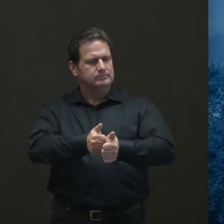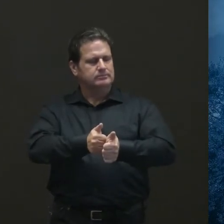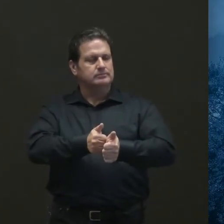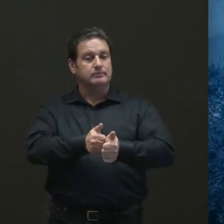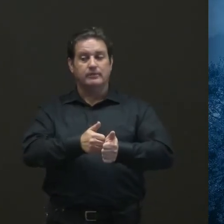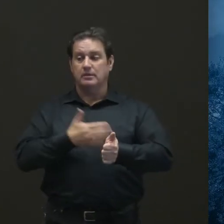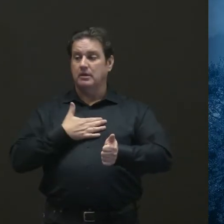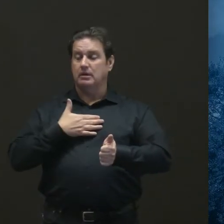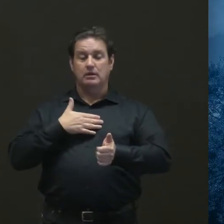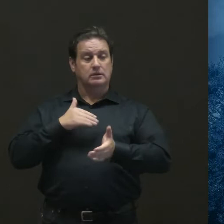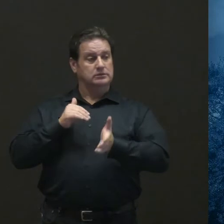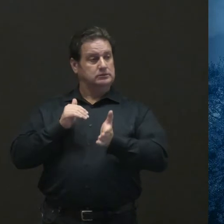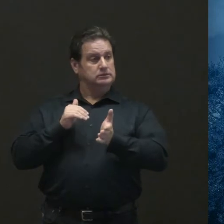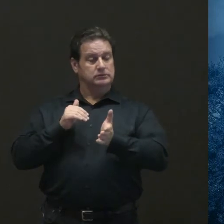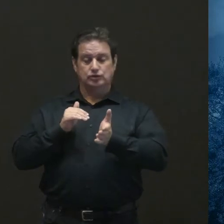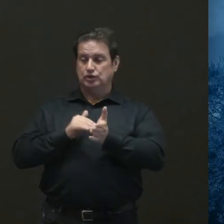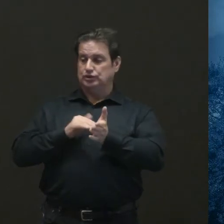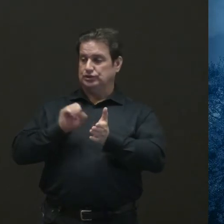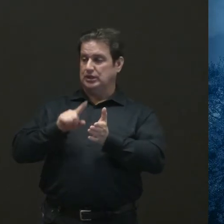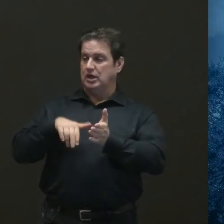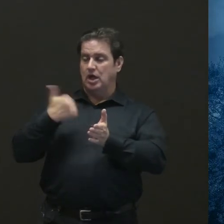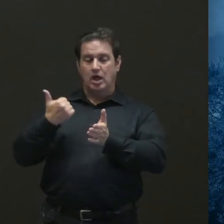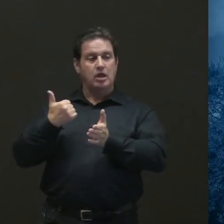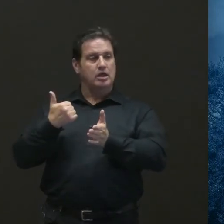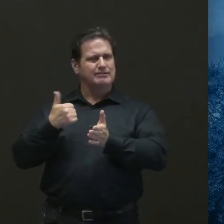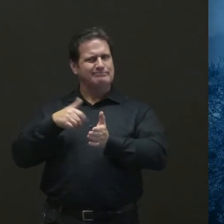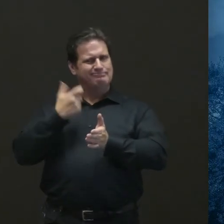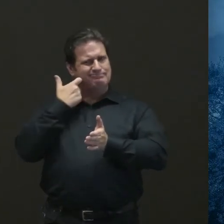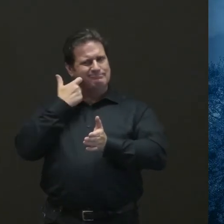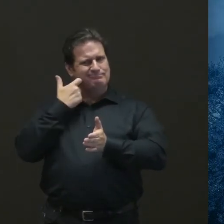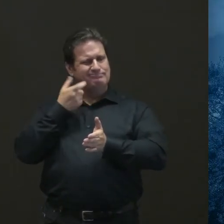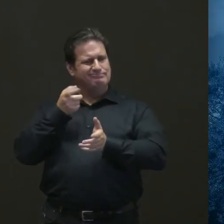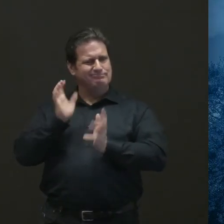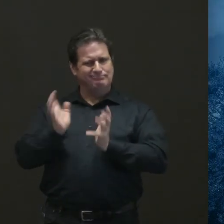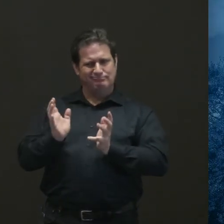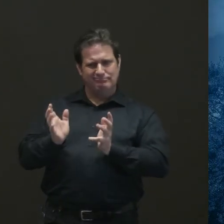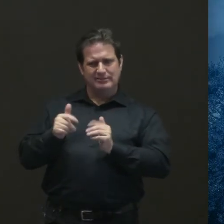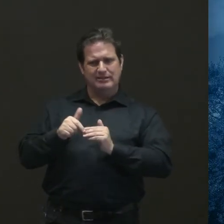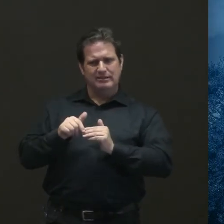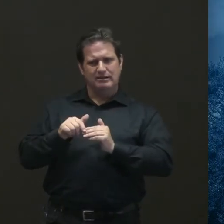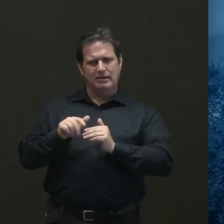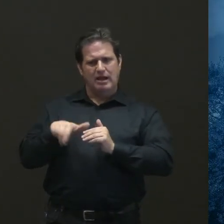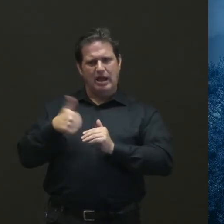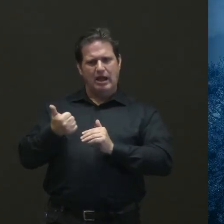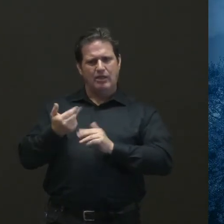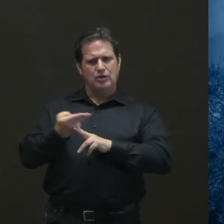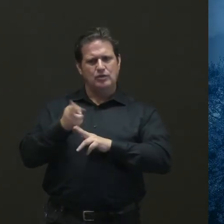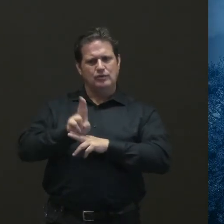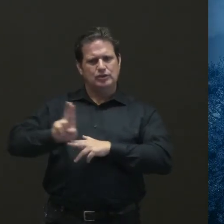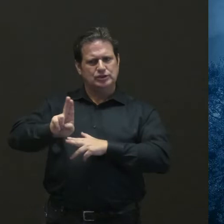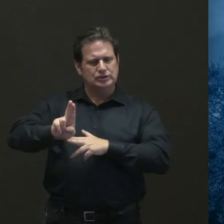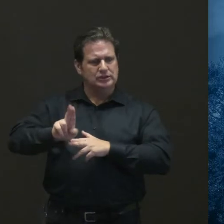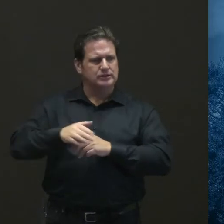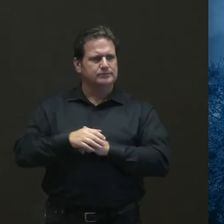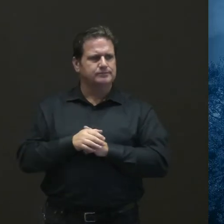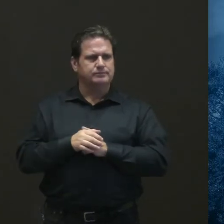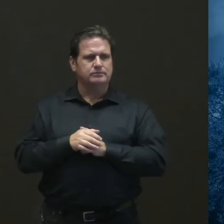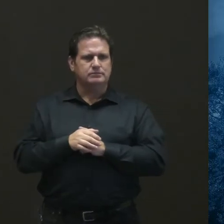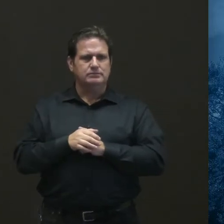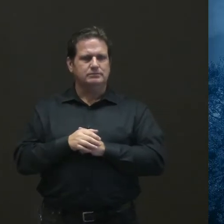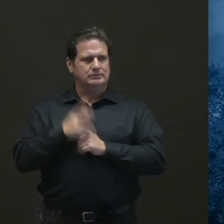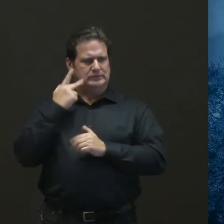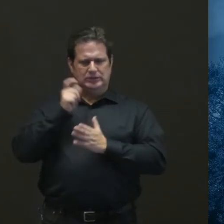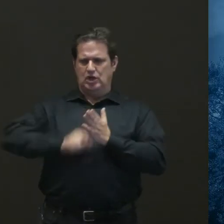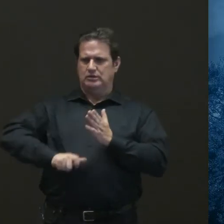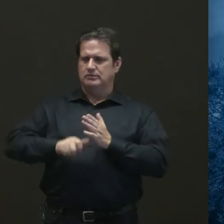in my conversation with him the other day, talked about other universities, and I saw it in an article, I guess it